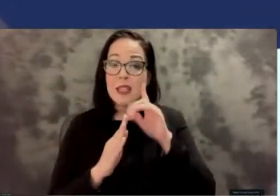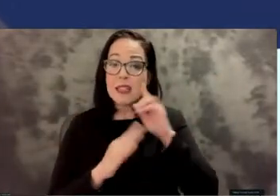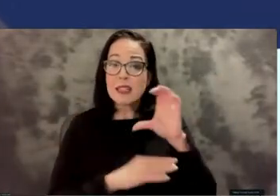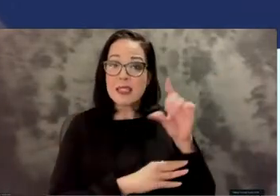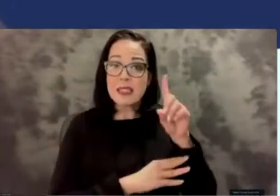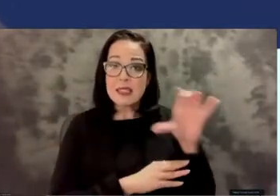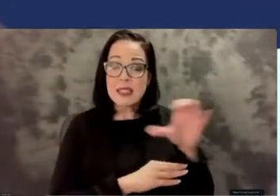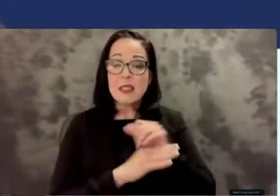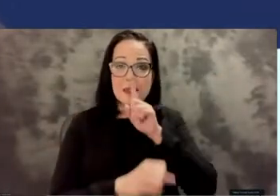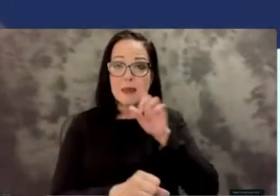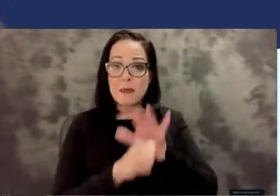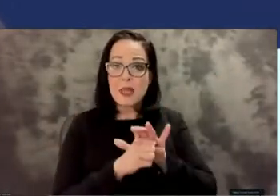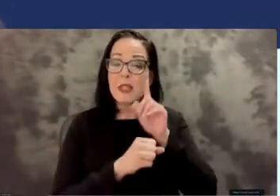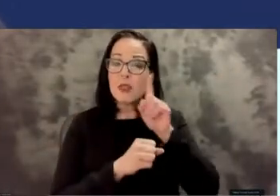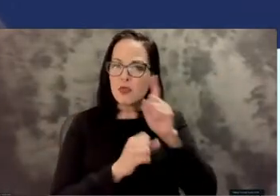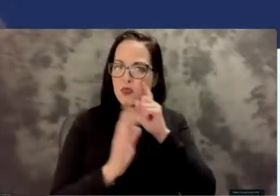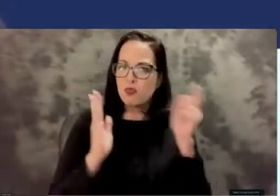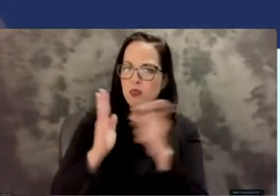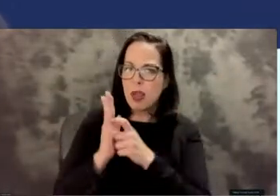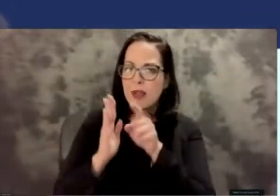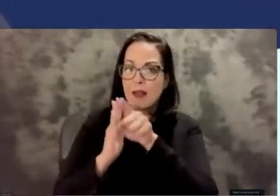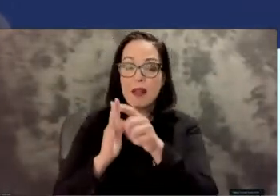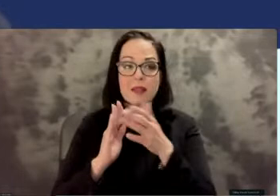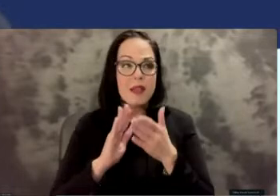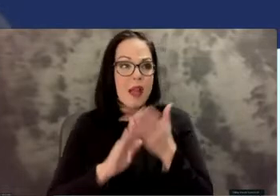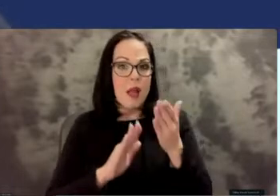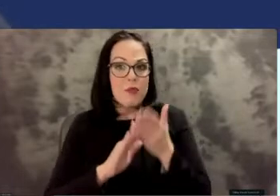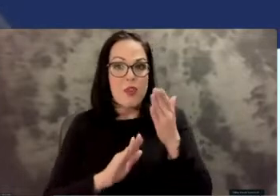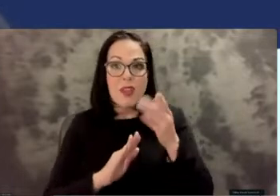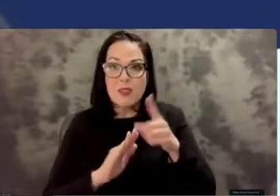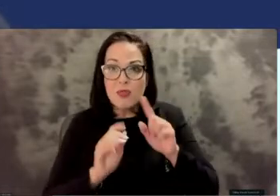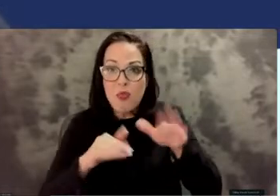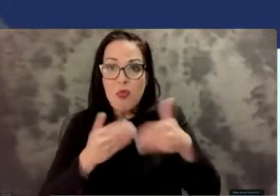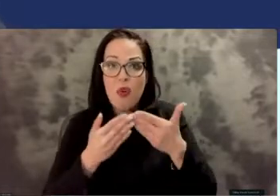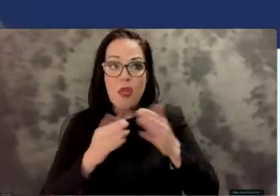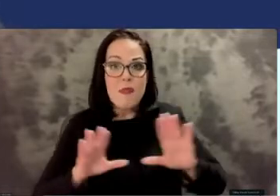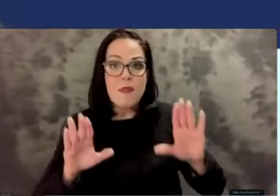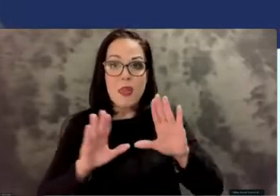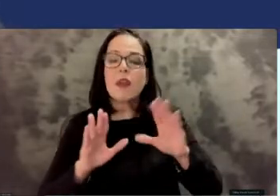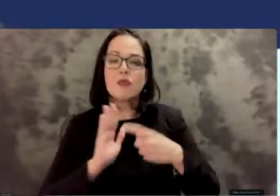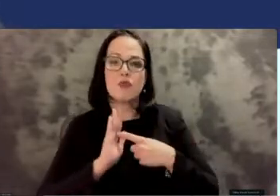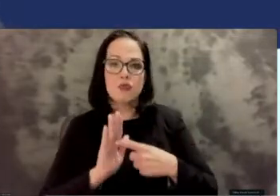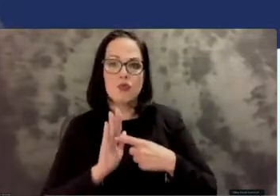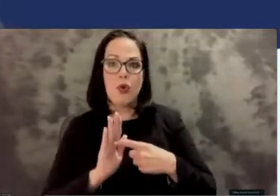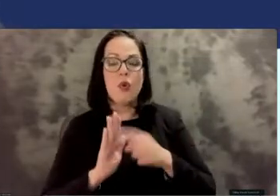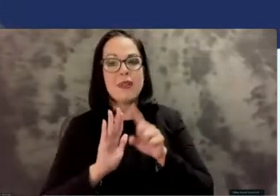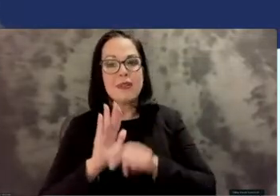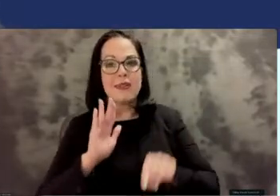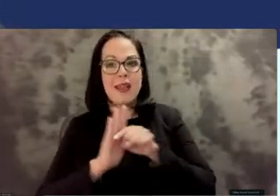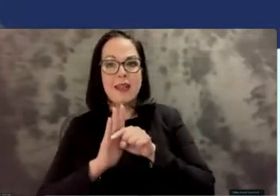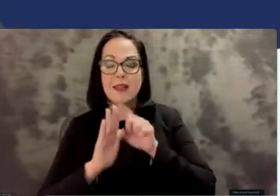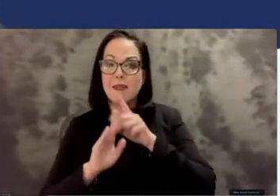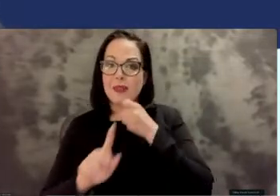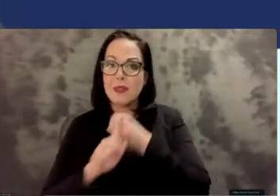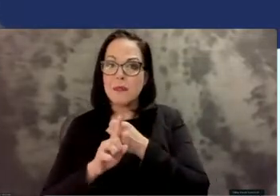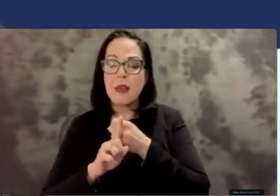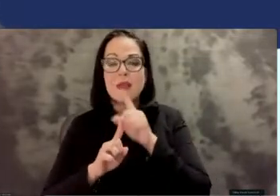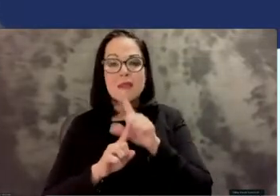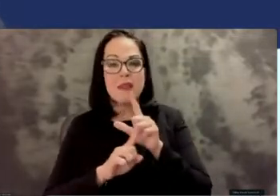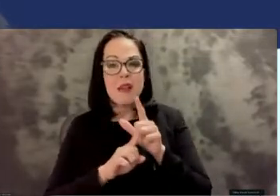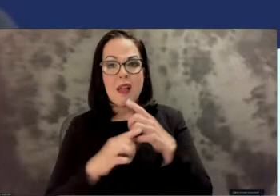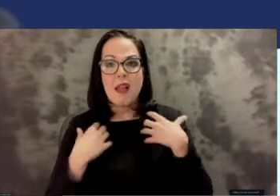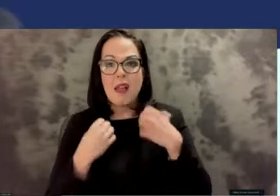and operationalizing work that demonstrates the profound and negative impacts of racism on the health of communities of color.